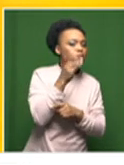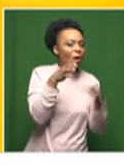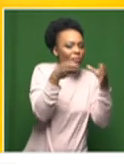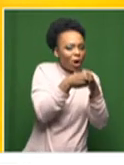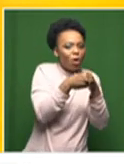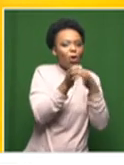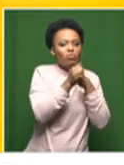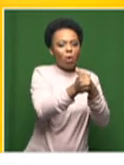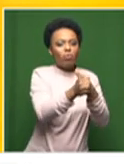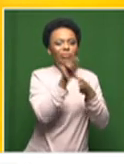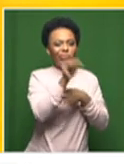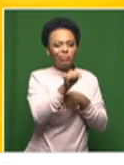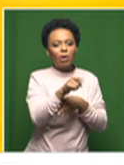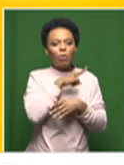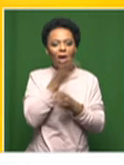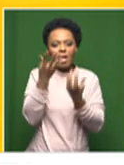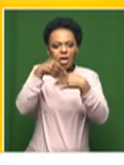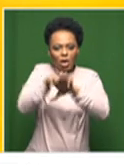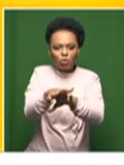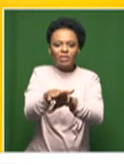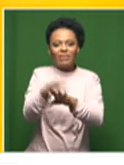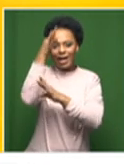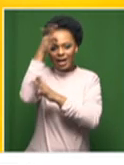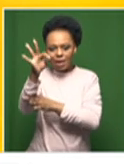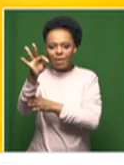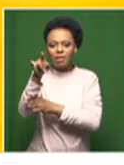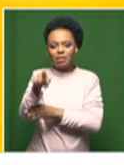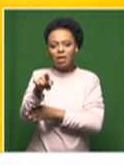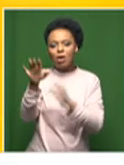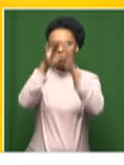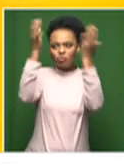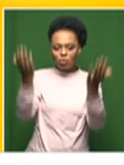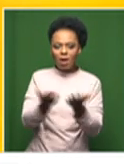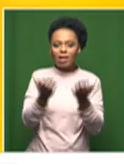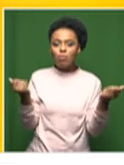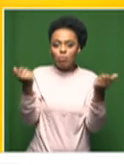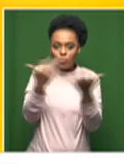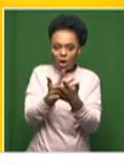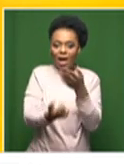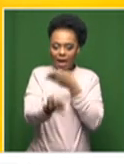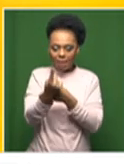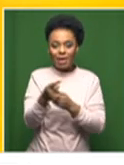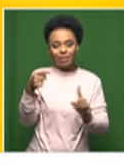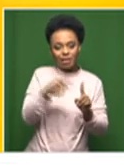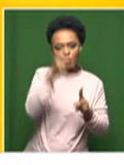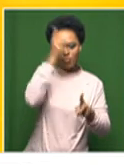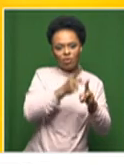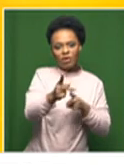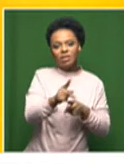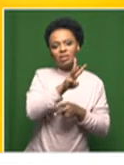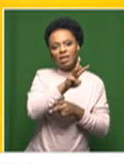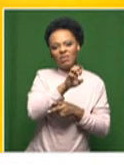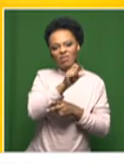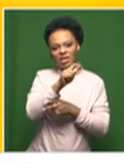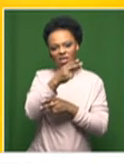rule to a racially inclusive government was globally dubbed a miracle. And Professor van der Westhuizen now ever says that